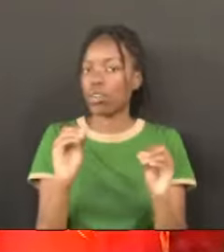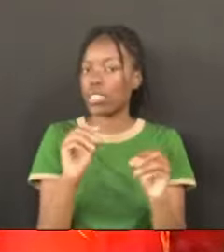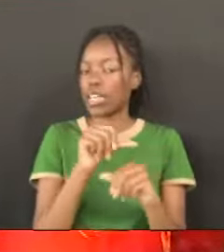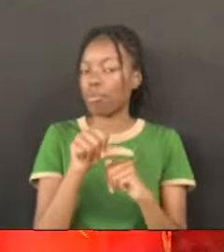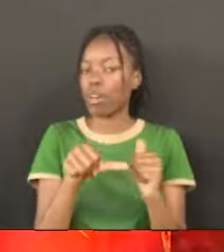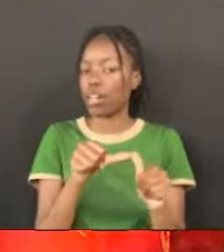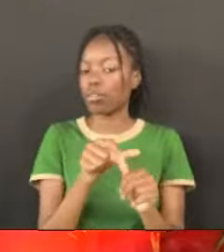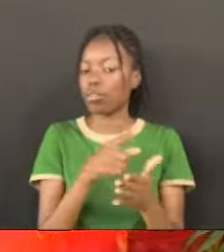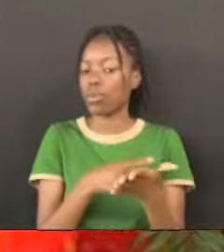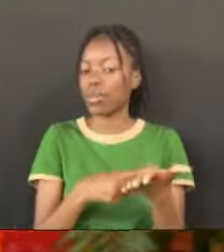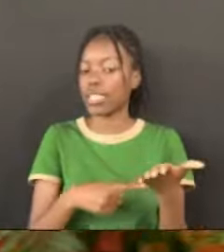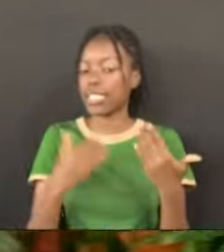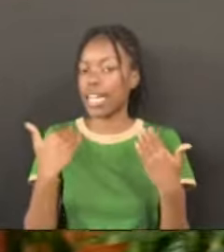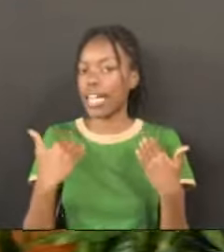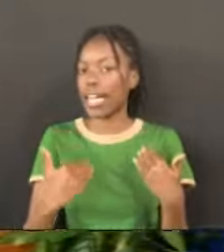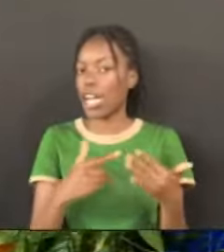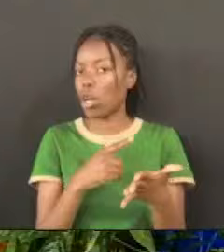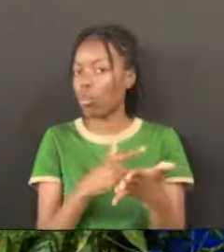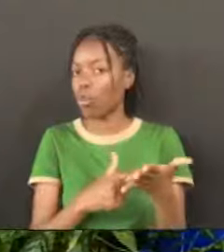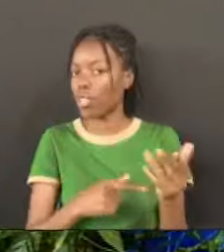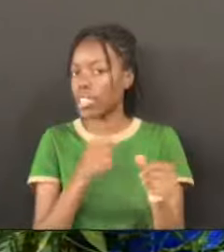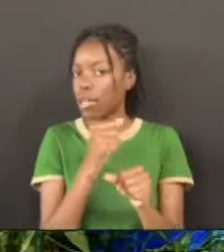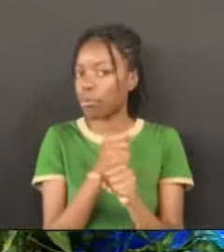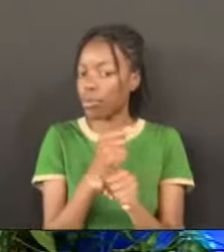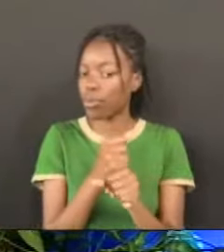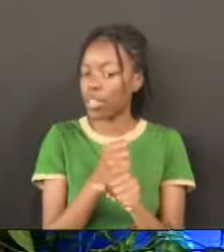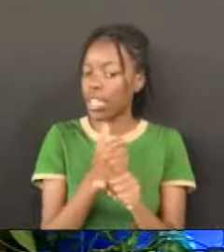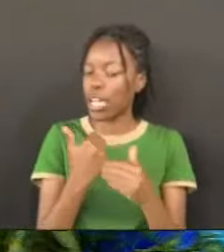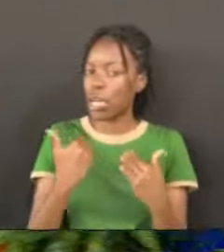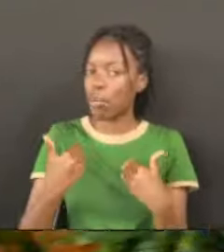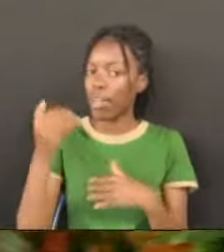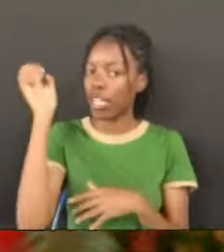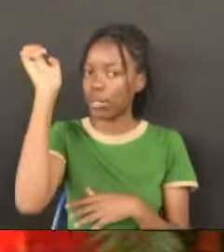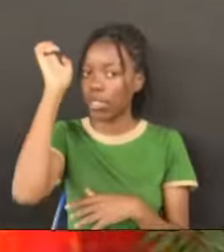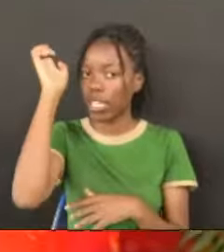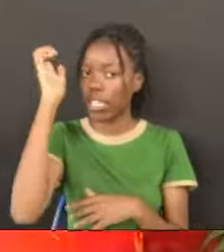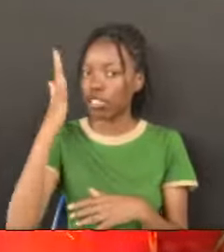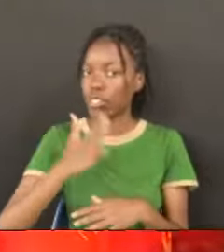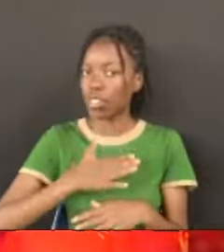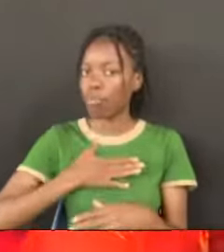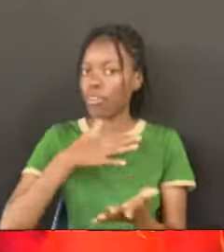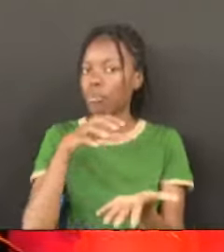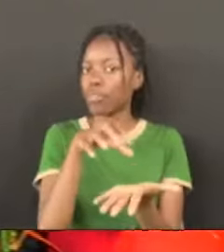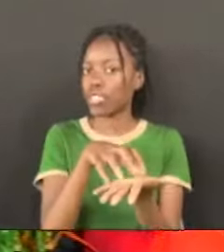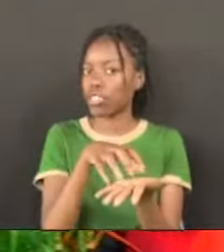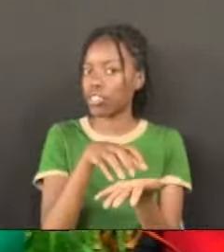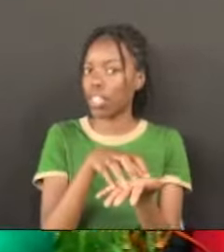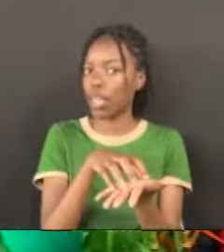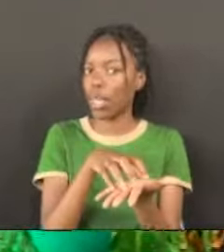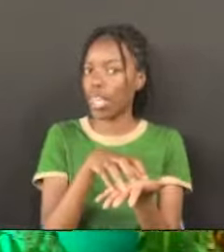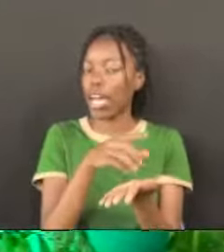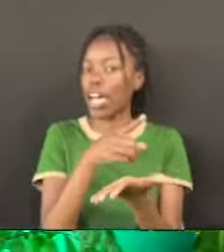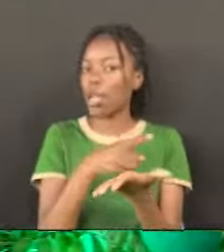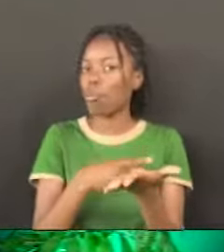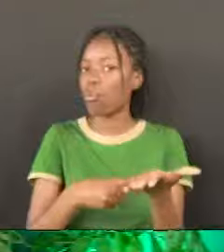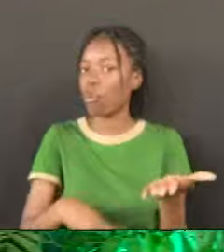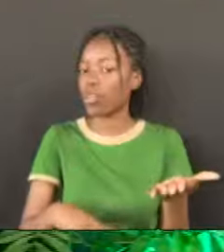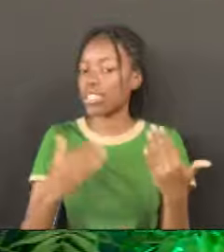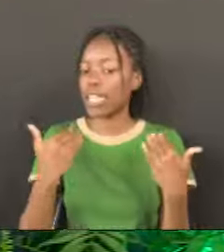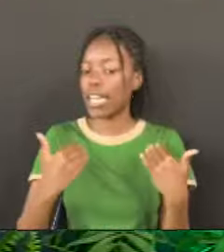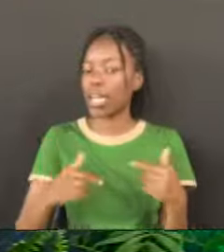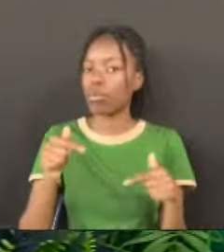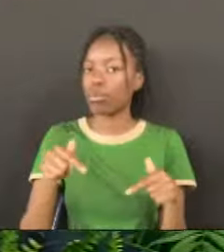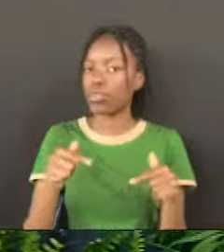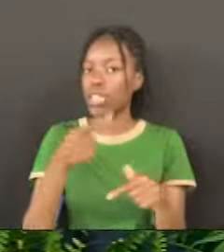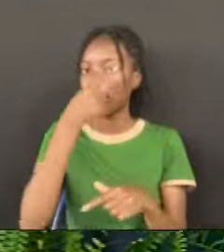about what I'm doing. It is not about my education. It's not about my position. I am what I am today because